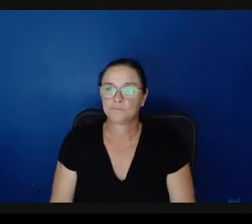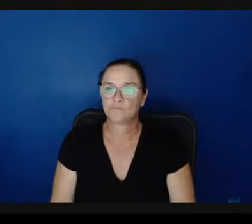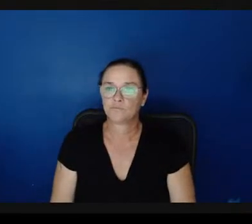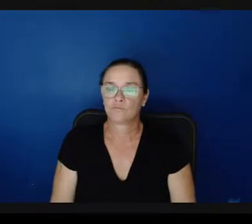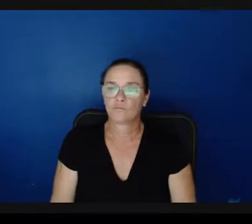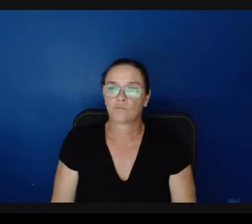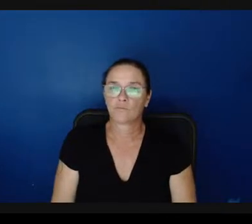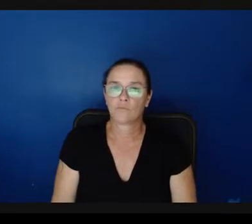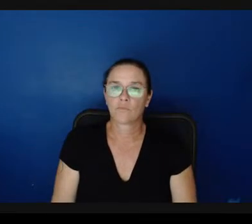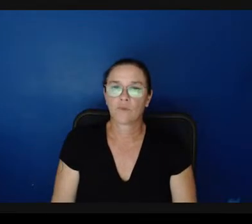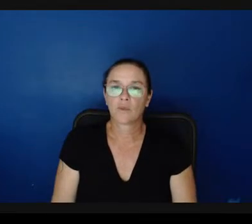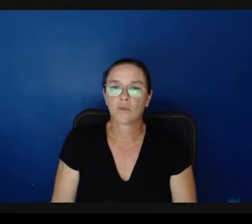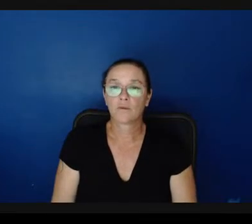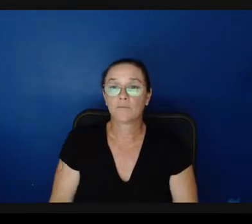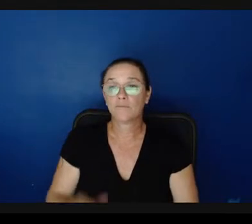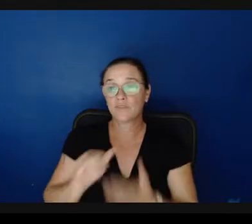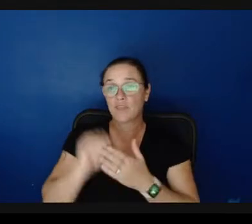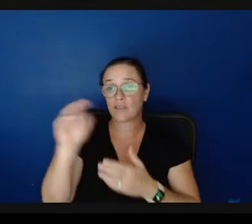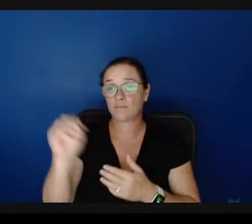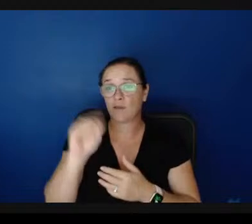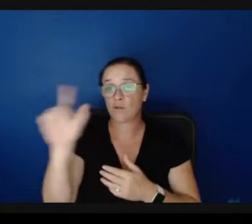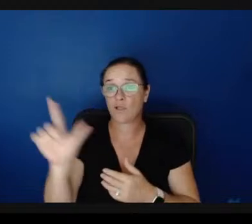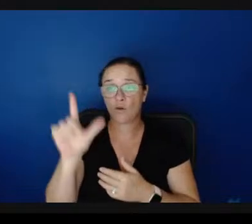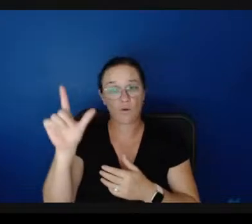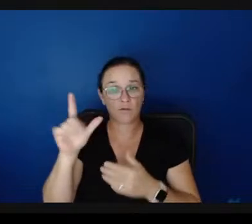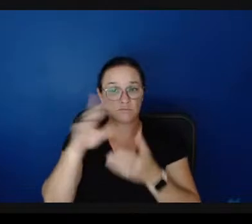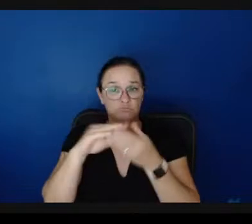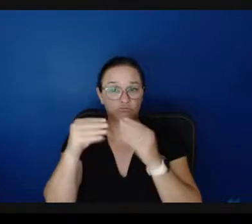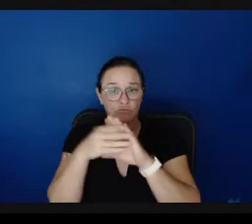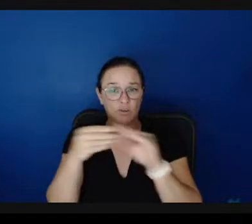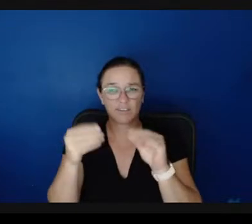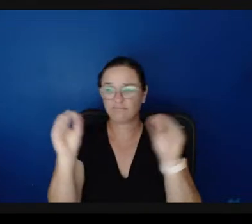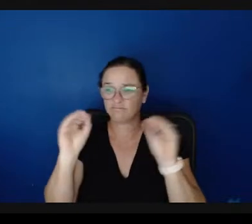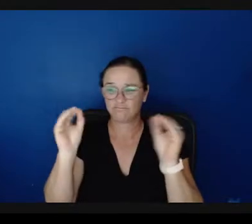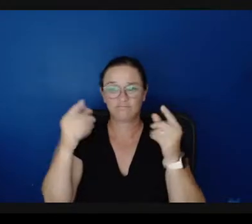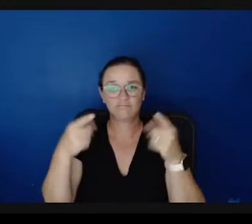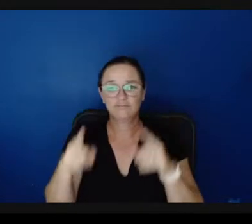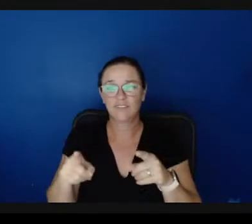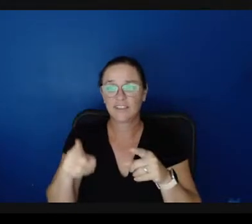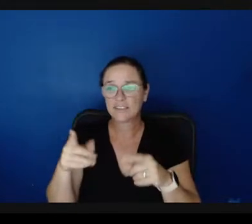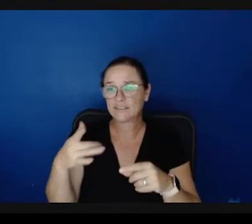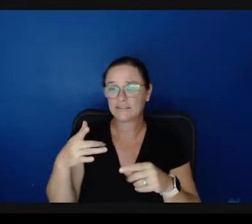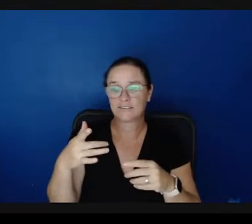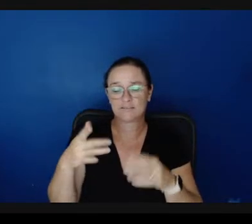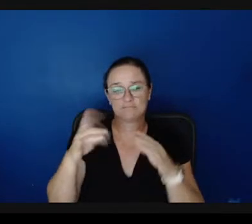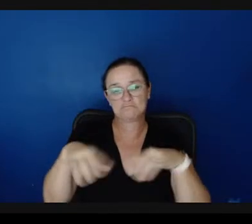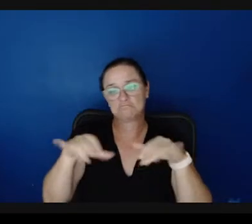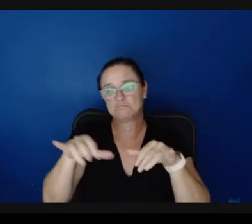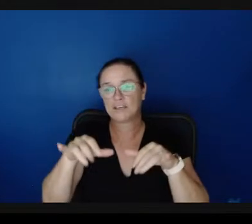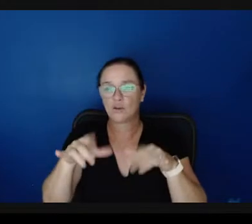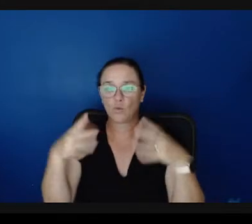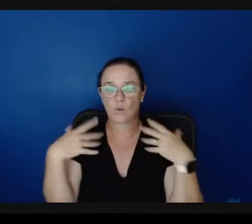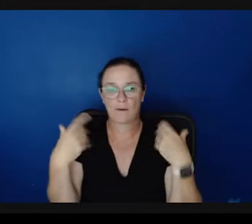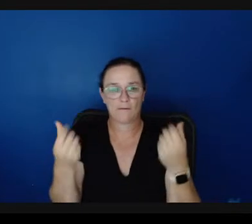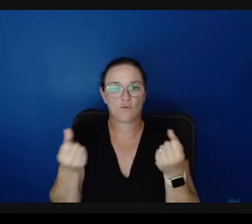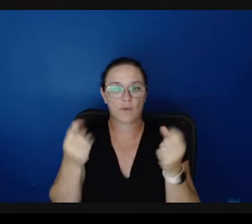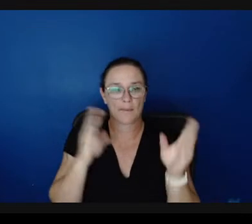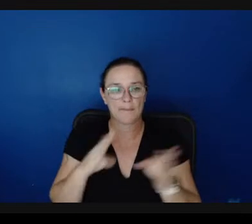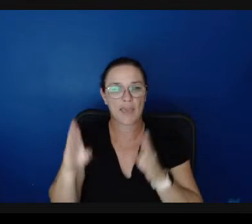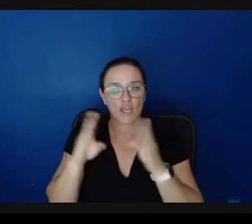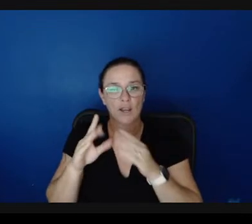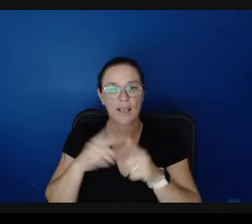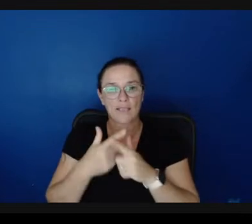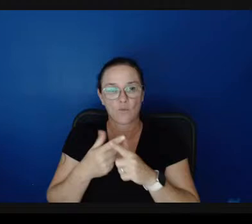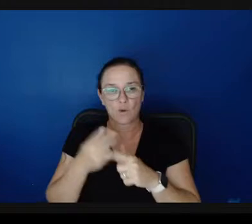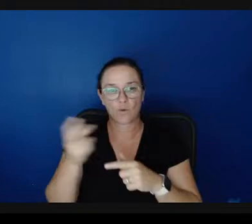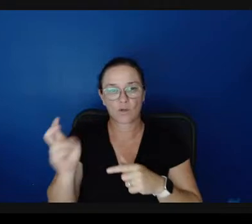So that's really the story of Mauna Loa as is what's happening right now. It's not a typical recovery pattern. And with that, we can then switch